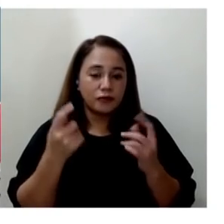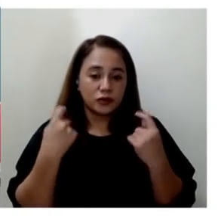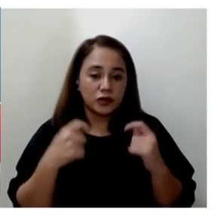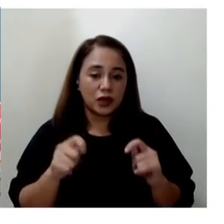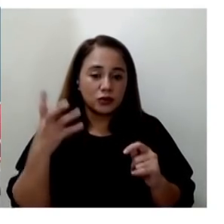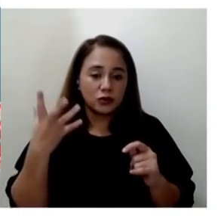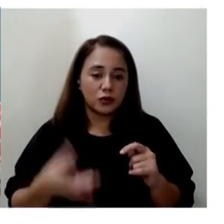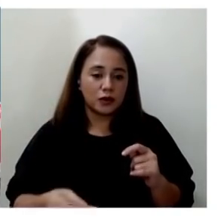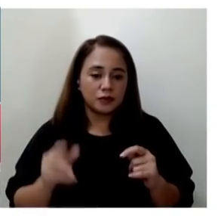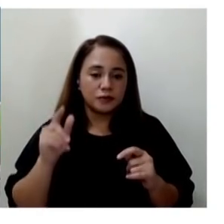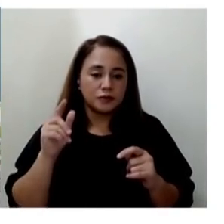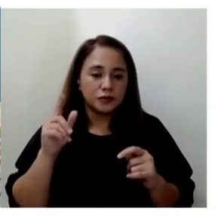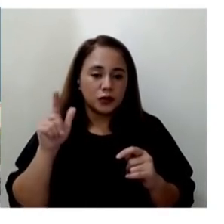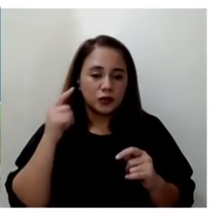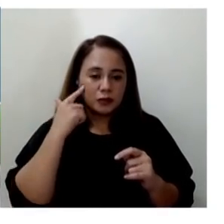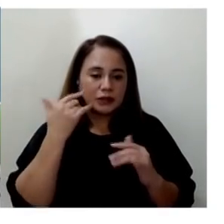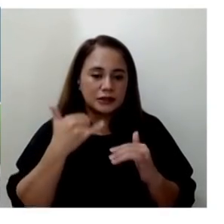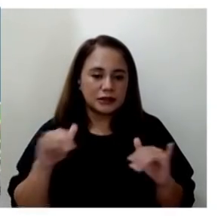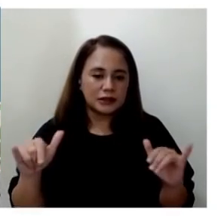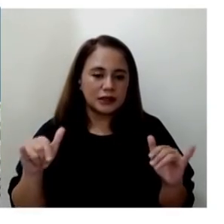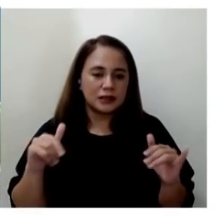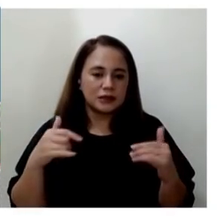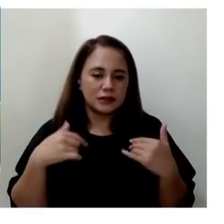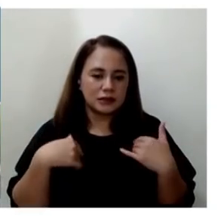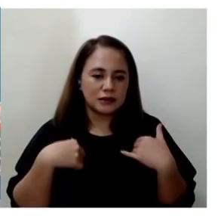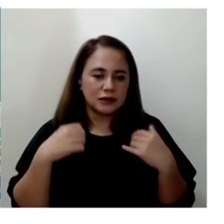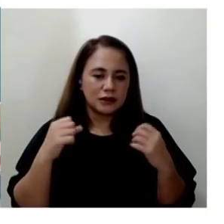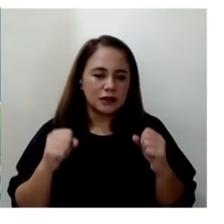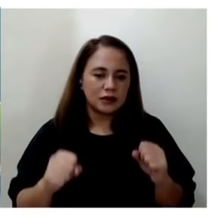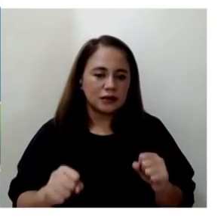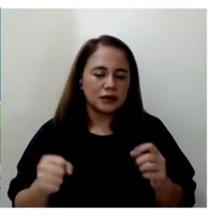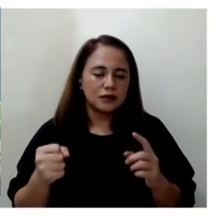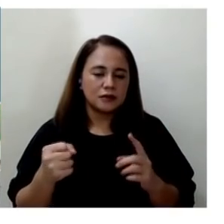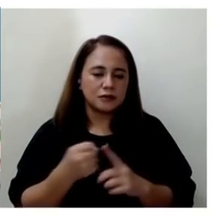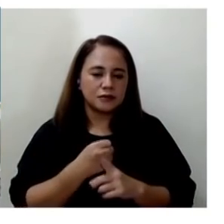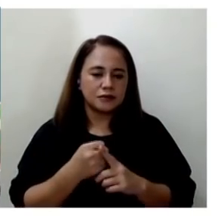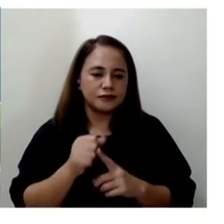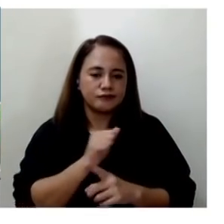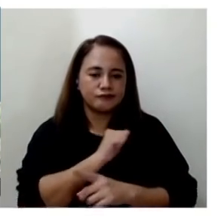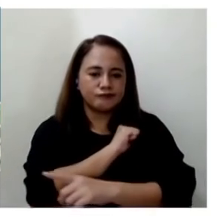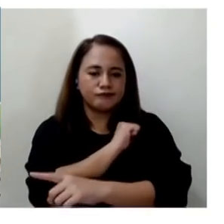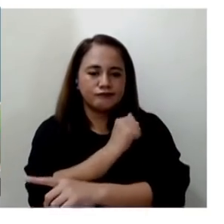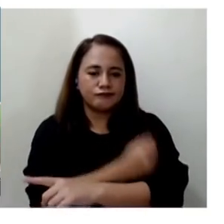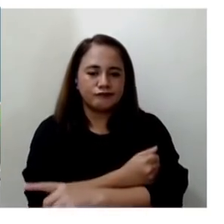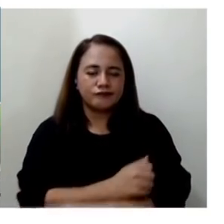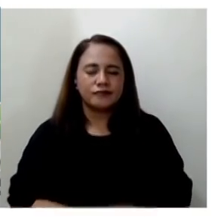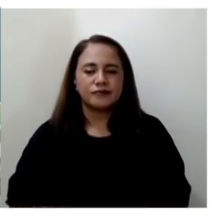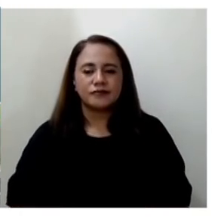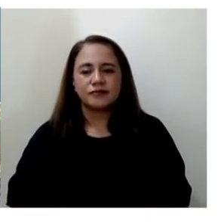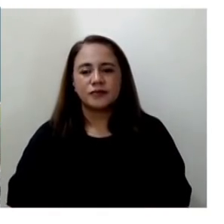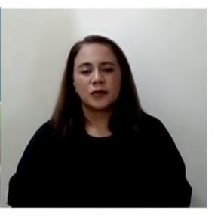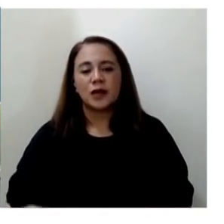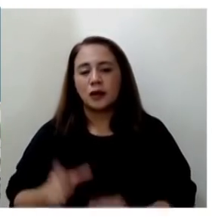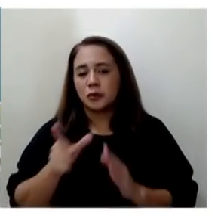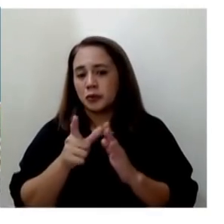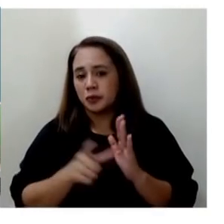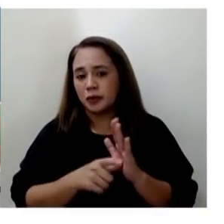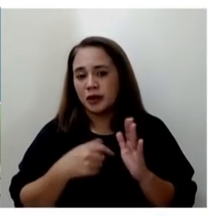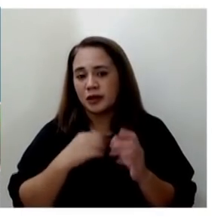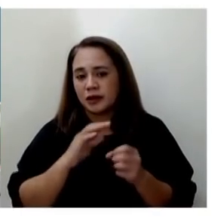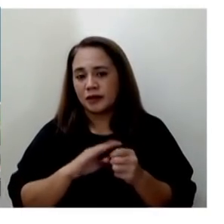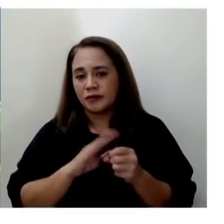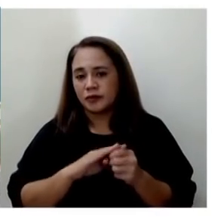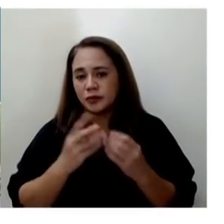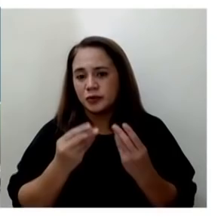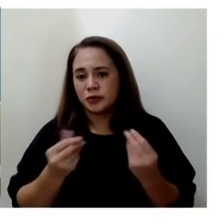corrupt government and steal from public funds and abuse their authority. Are the laws in place enough to address